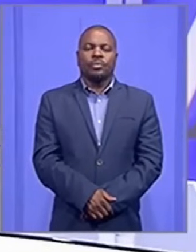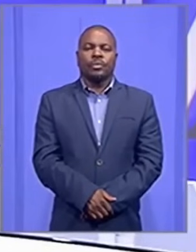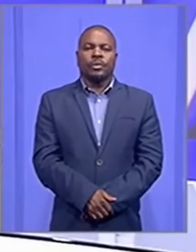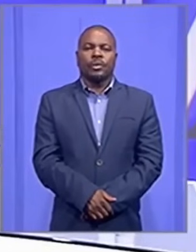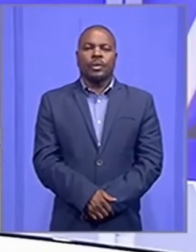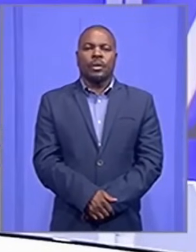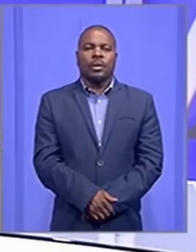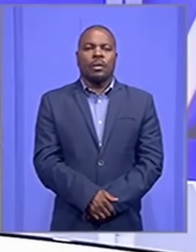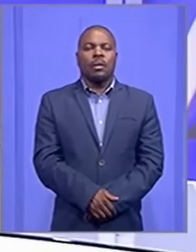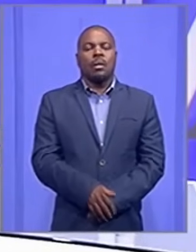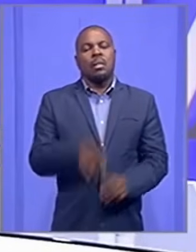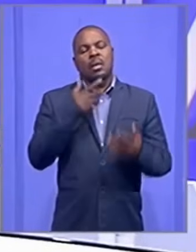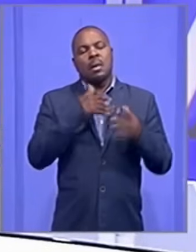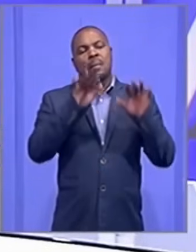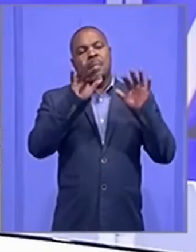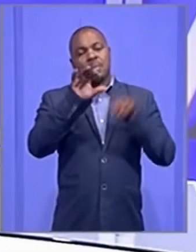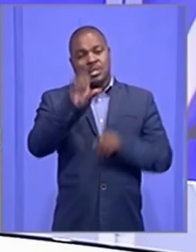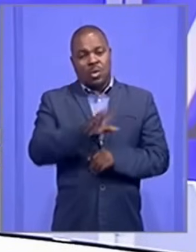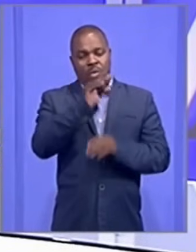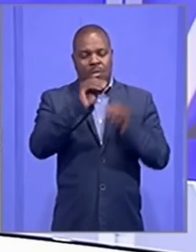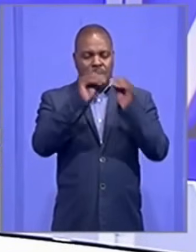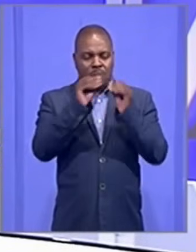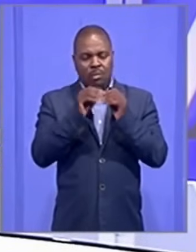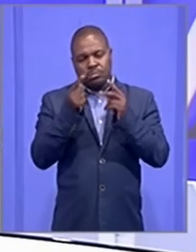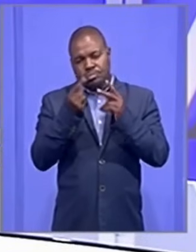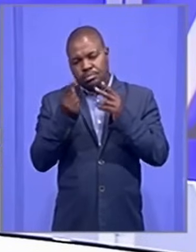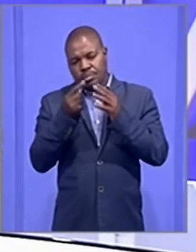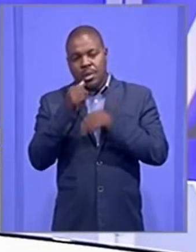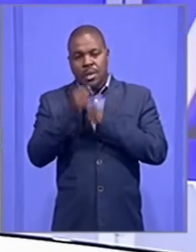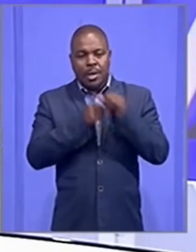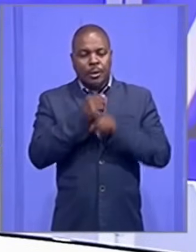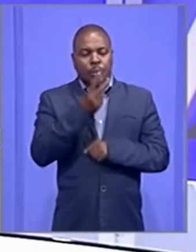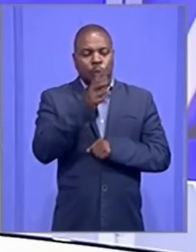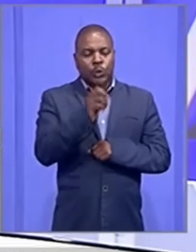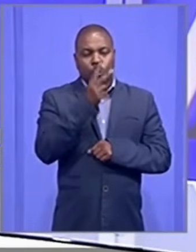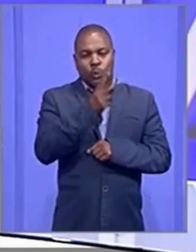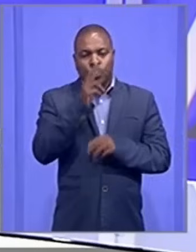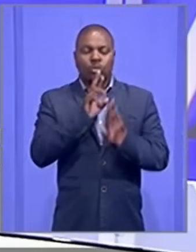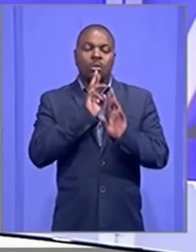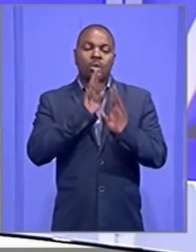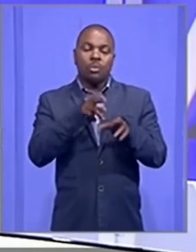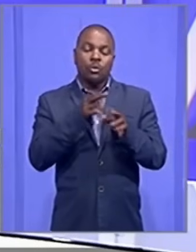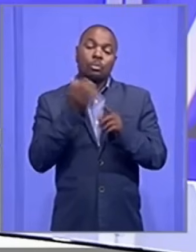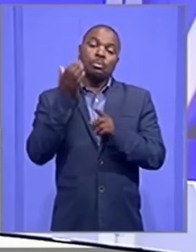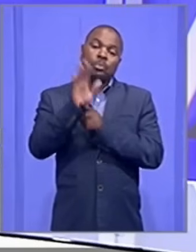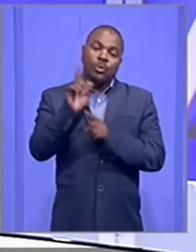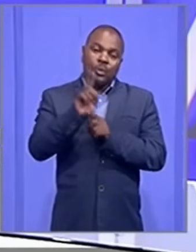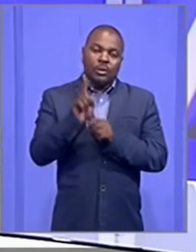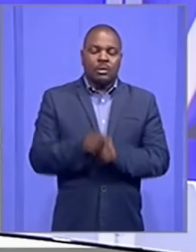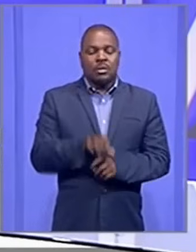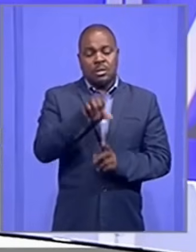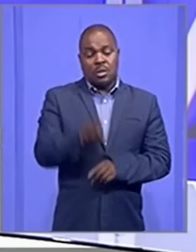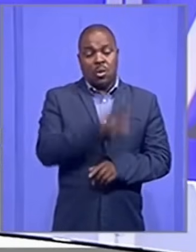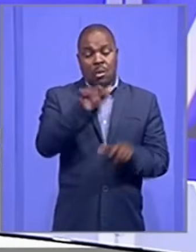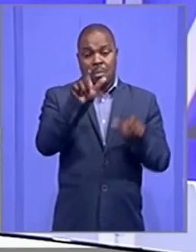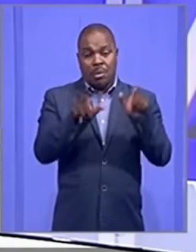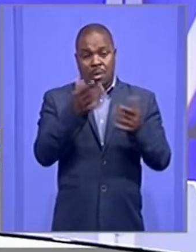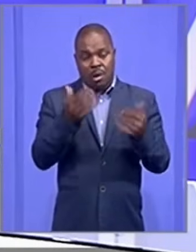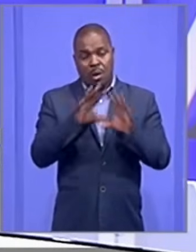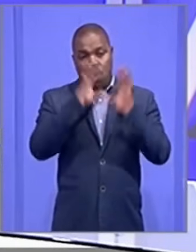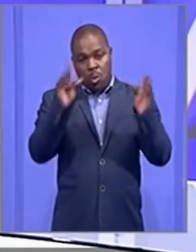Dipoelo tša lesolo la go bala badudi ba Afrika Borwa la 2022 le hweditše gore badudi ba Afrika Borwa ba balelwa dimilione